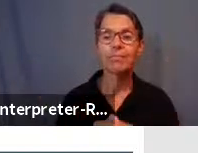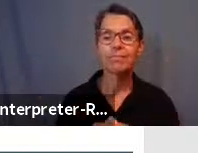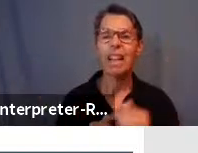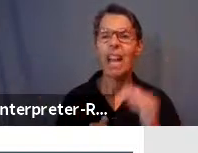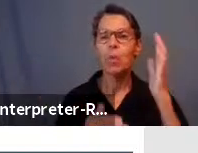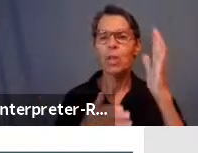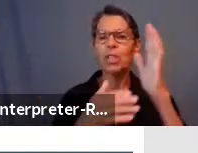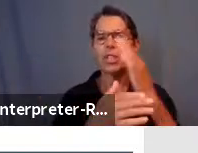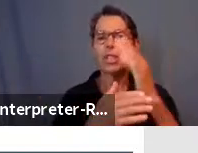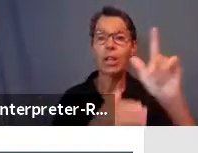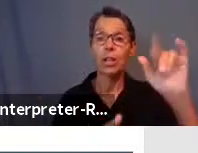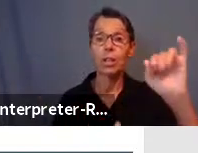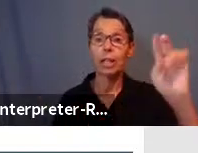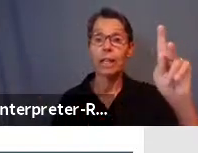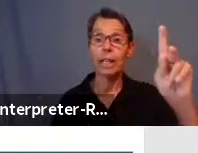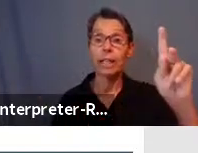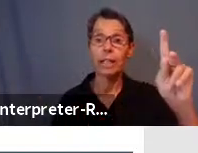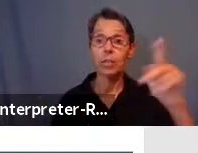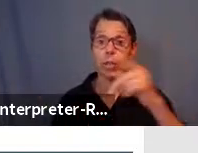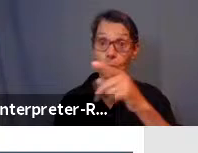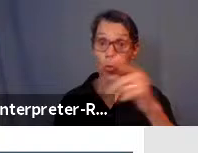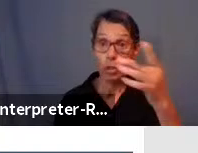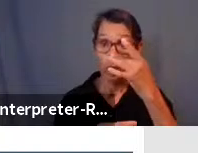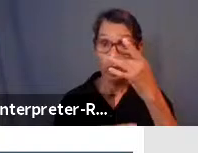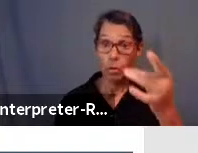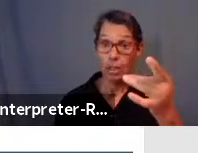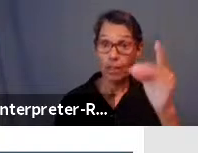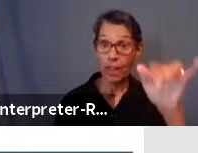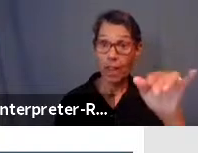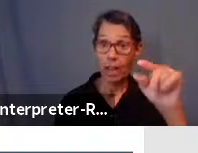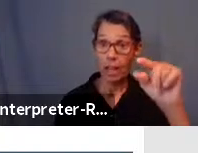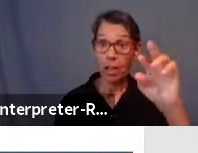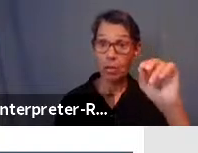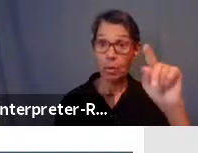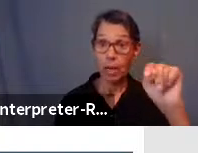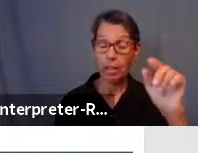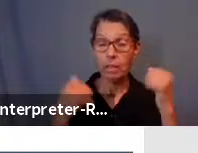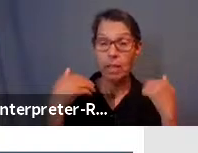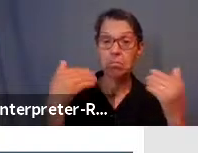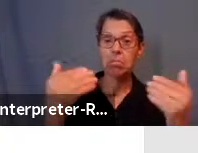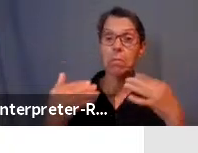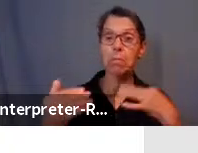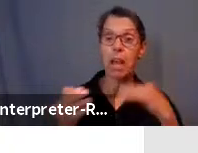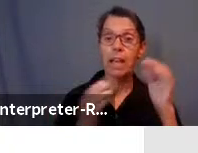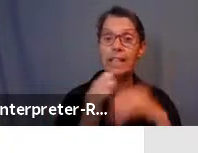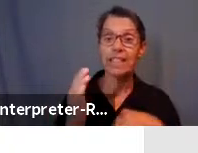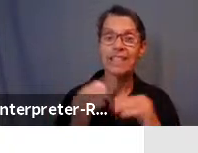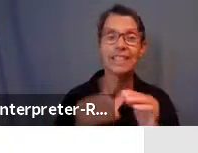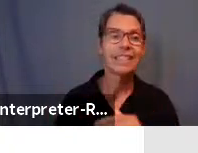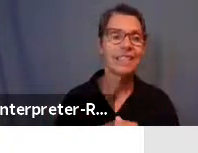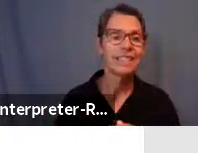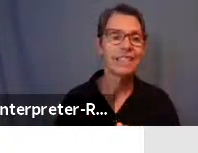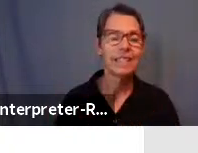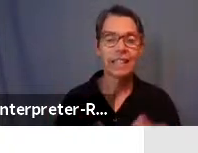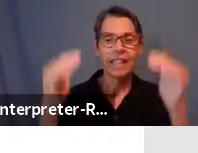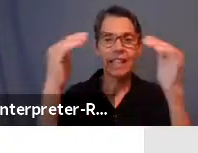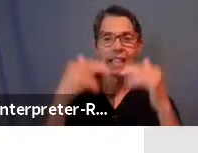is interested in this type of a grant, they can apply. Next slide, please.